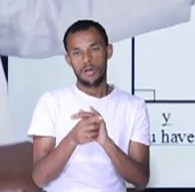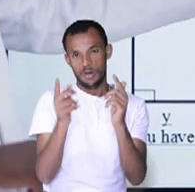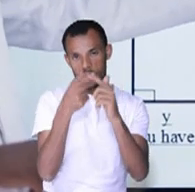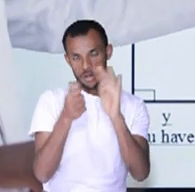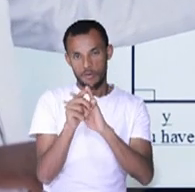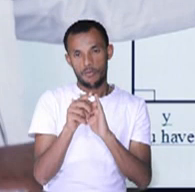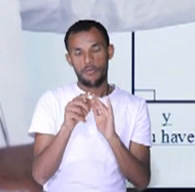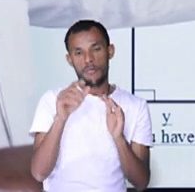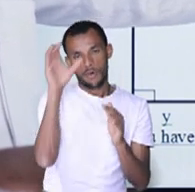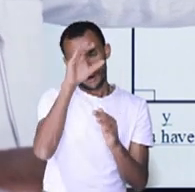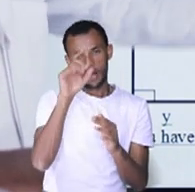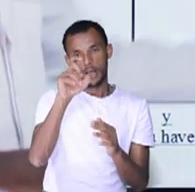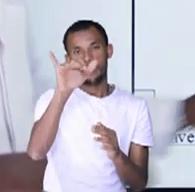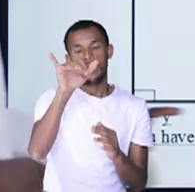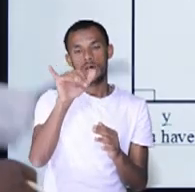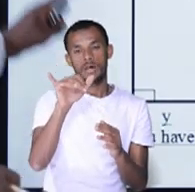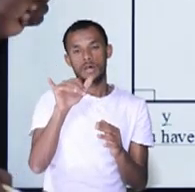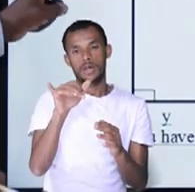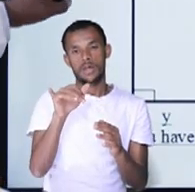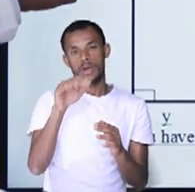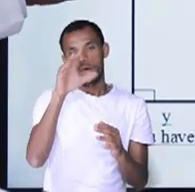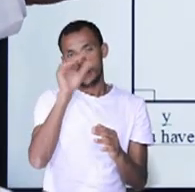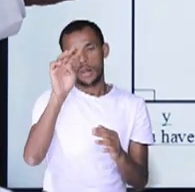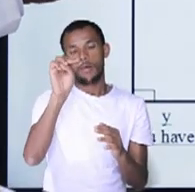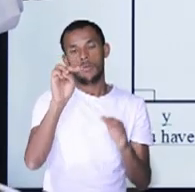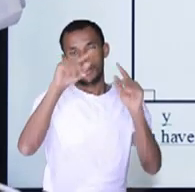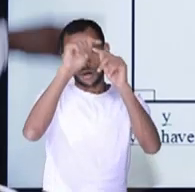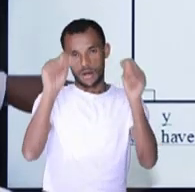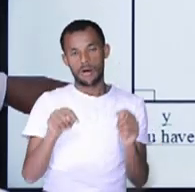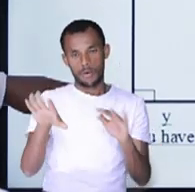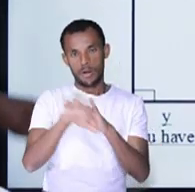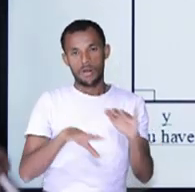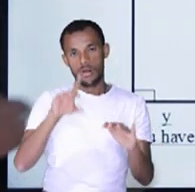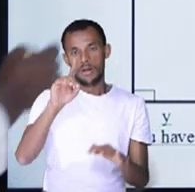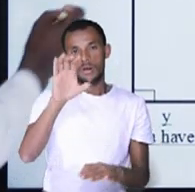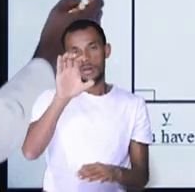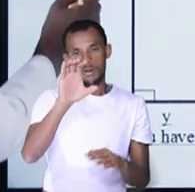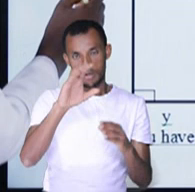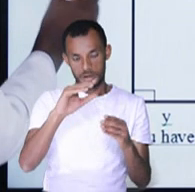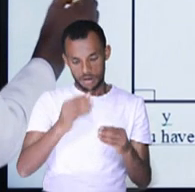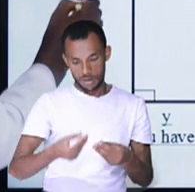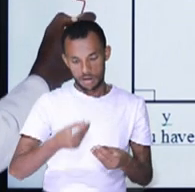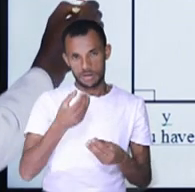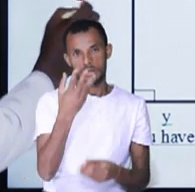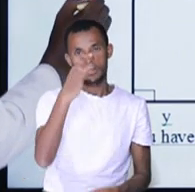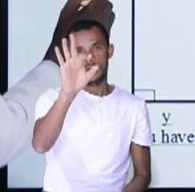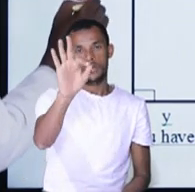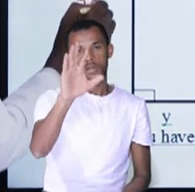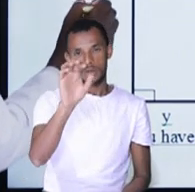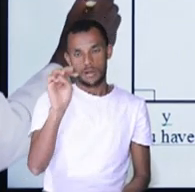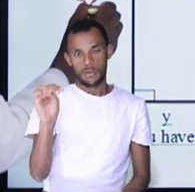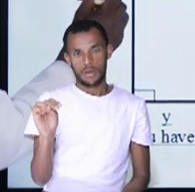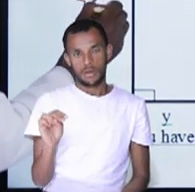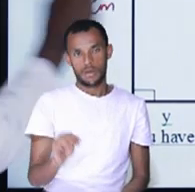x, y, and m using the triangle below. Here DC is given, which is 9